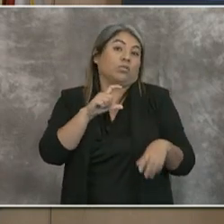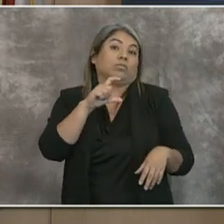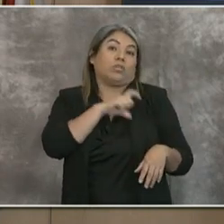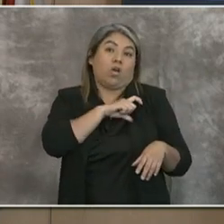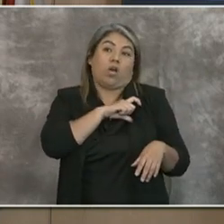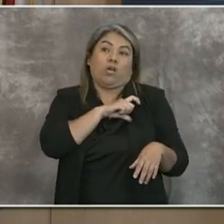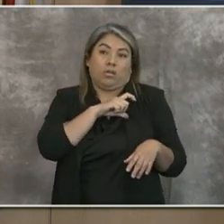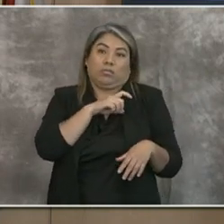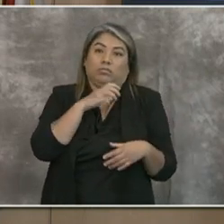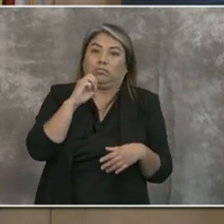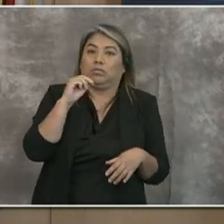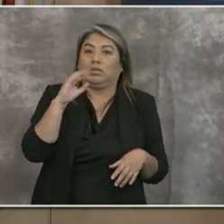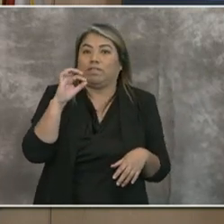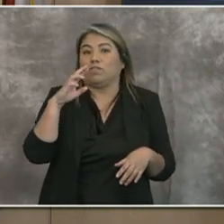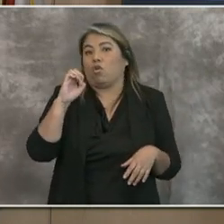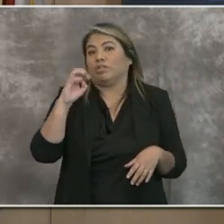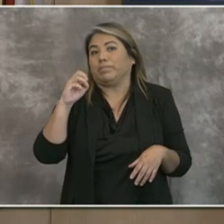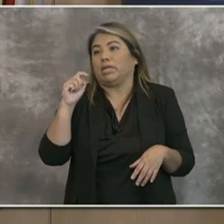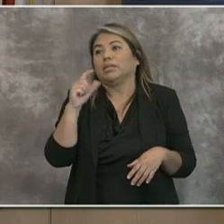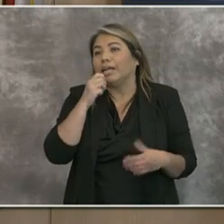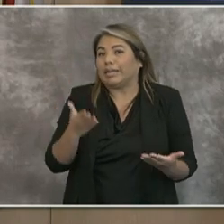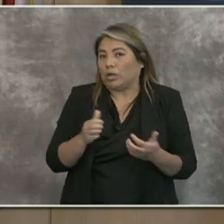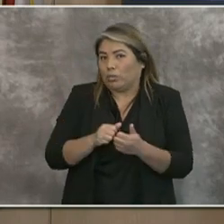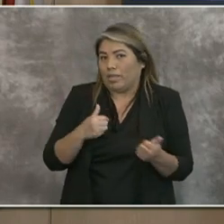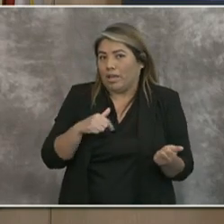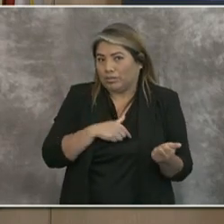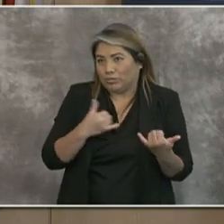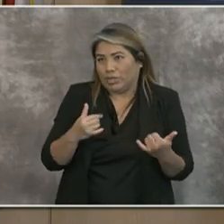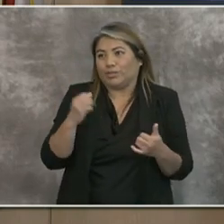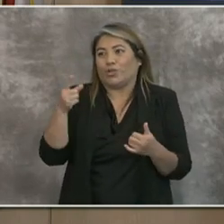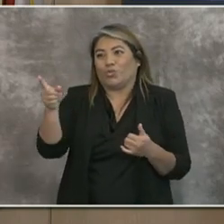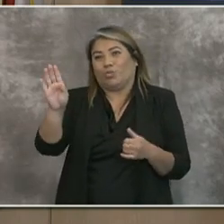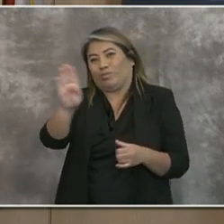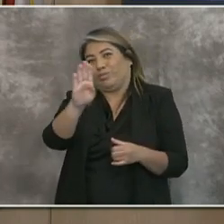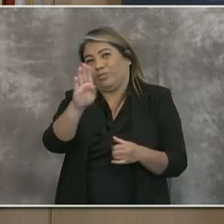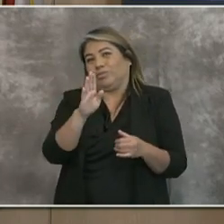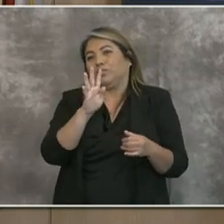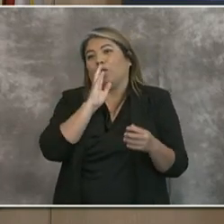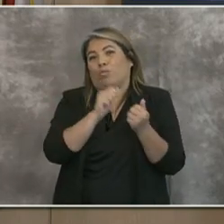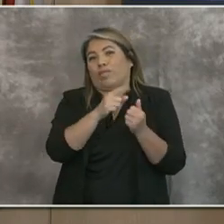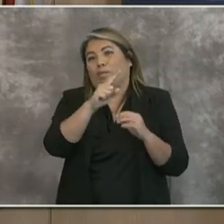He's not here with us, and I would suggest you should probably get a hold of him for a response.